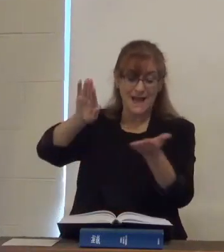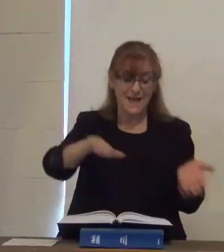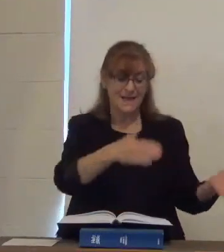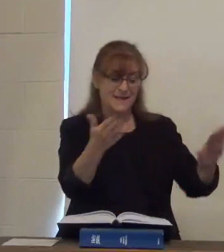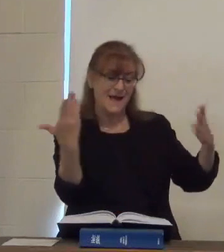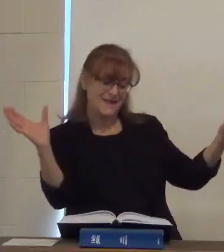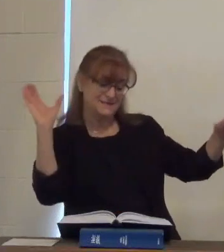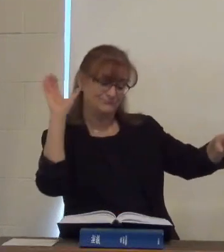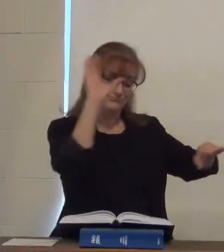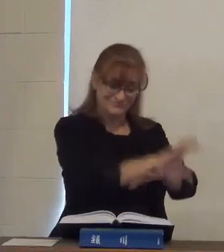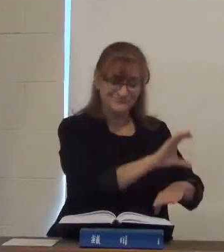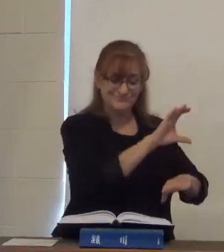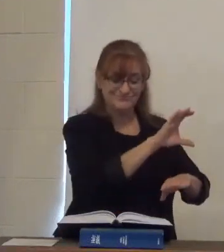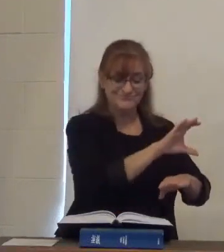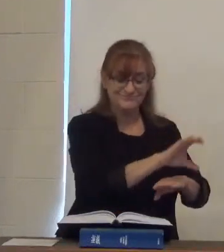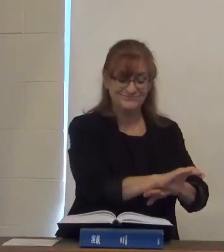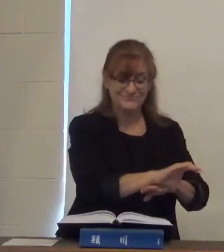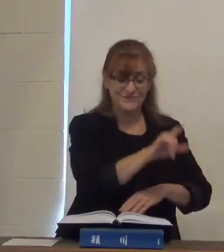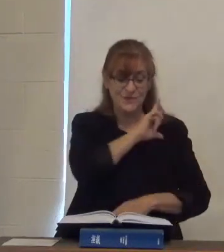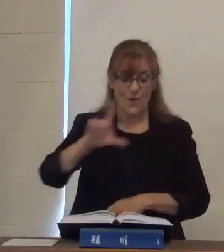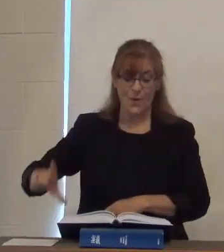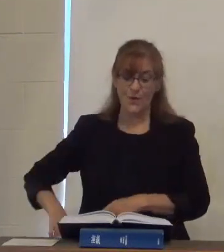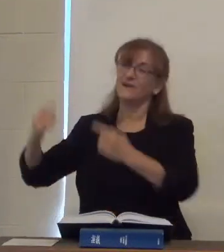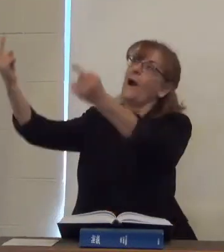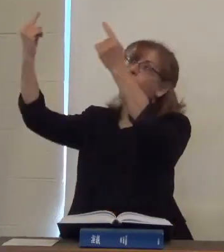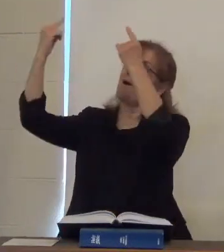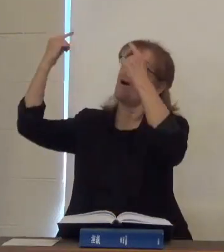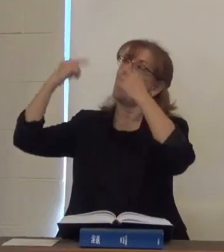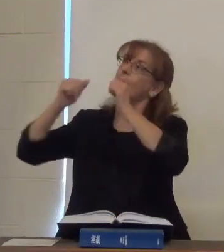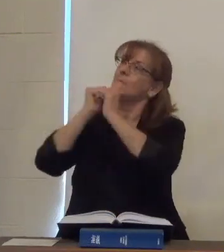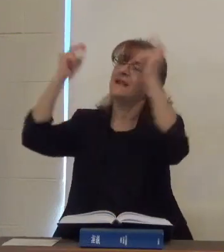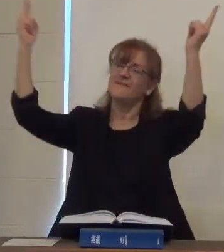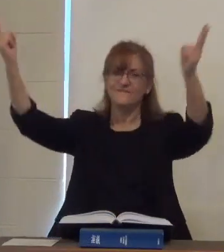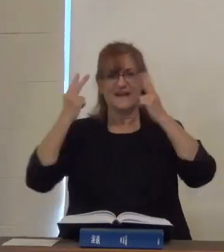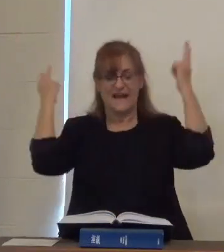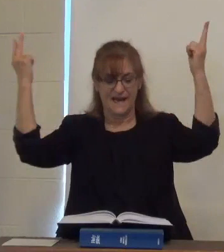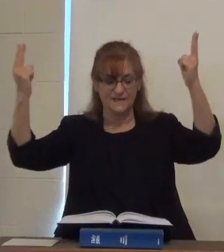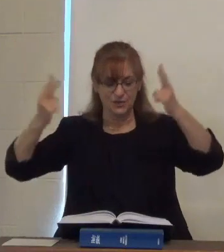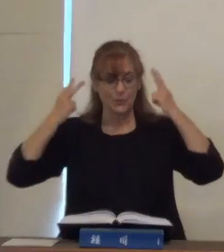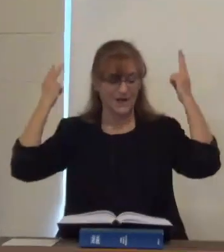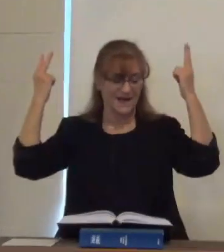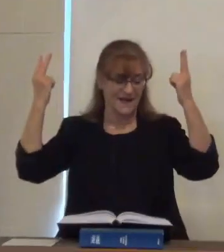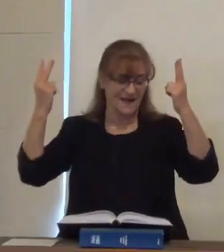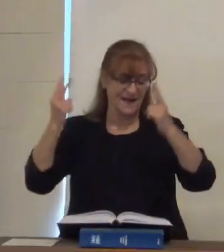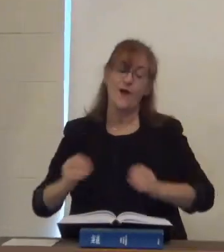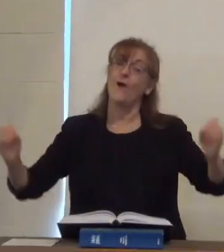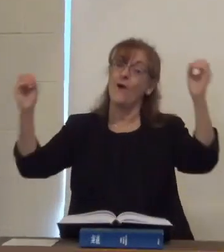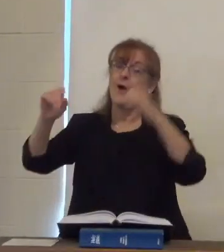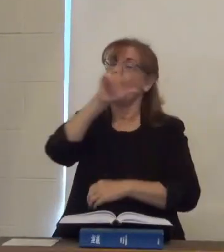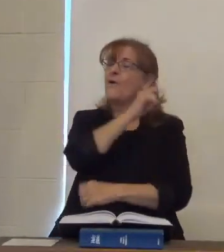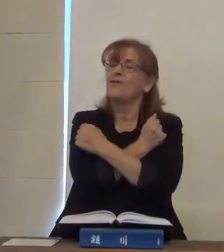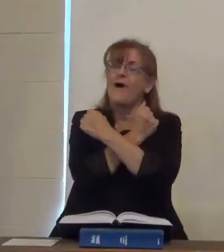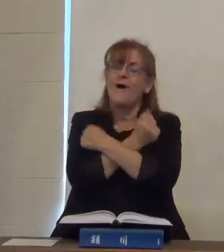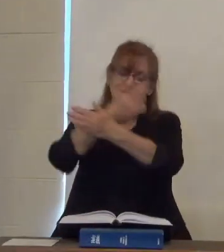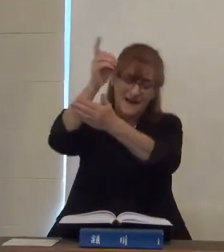and death is slain. Lord, come in victory.